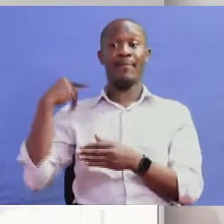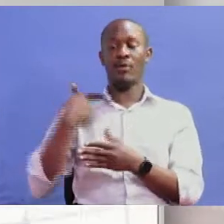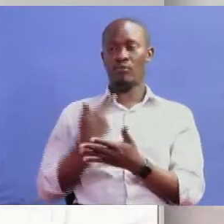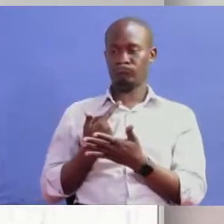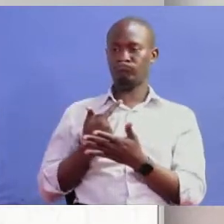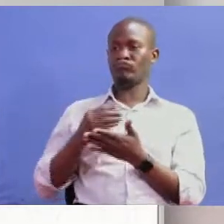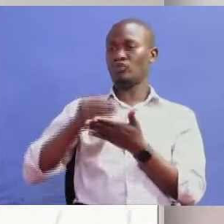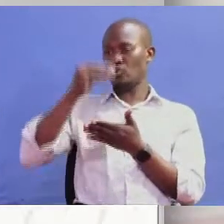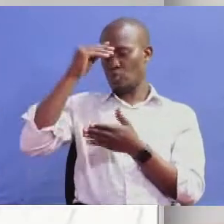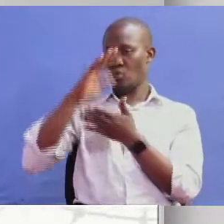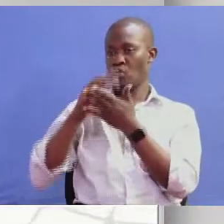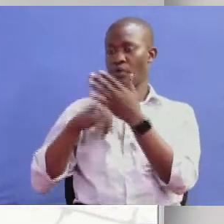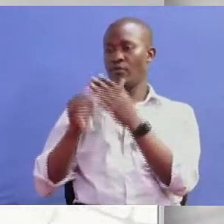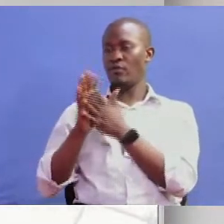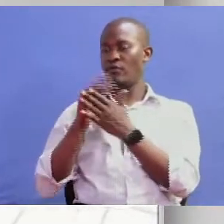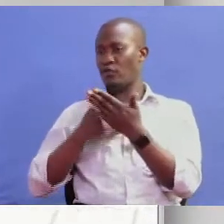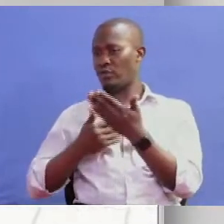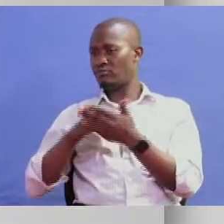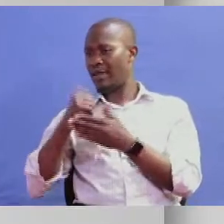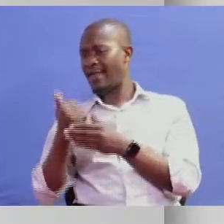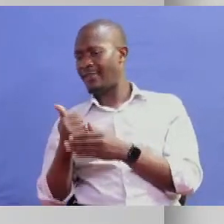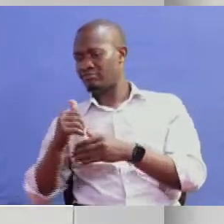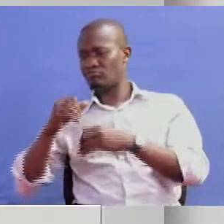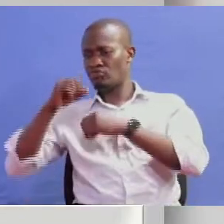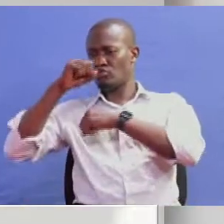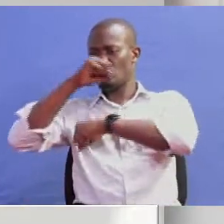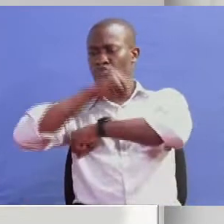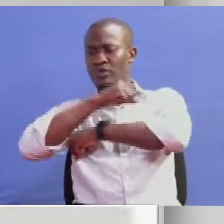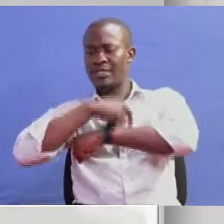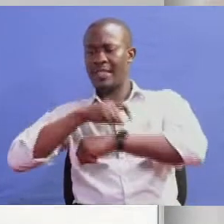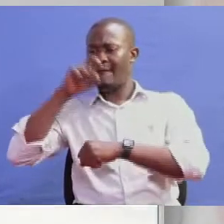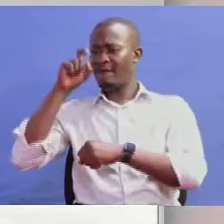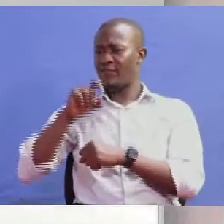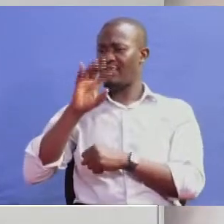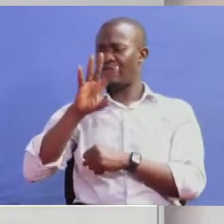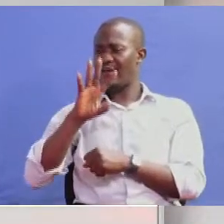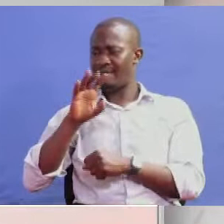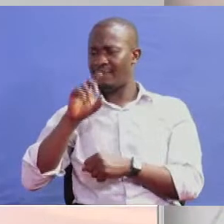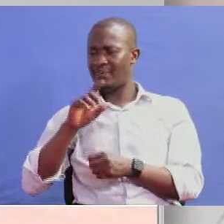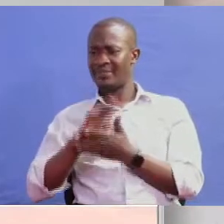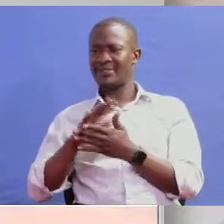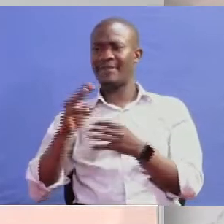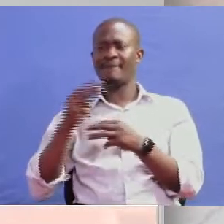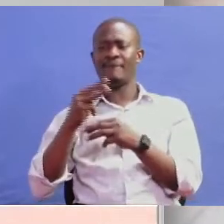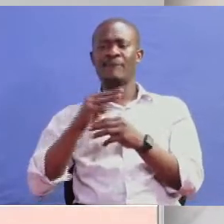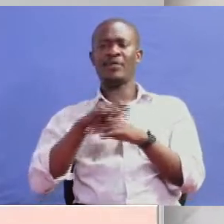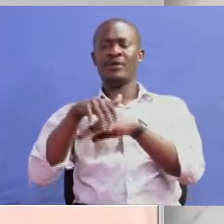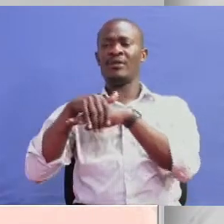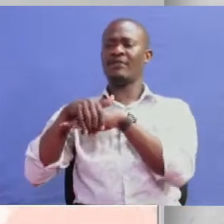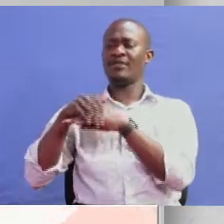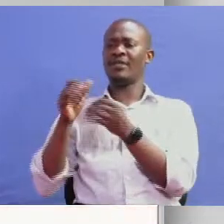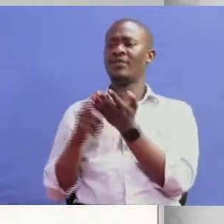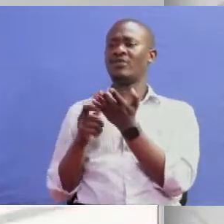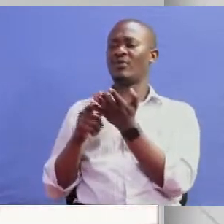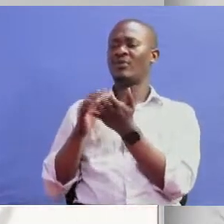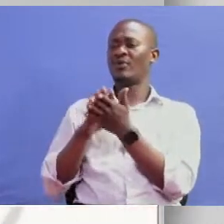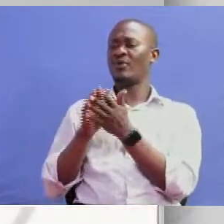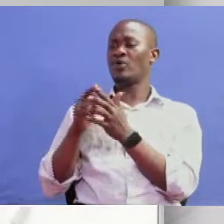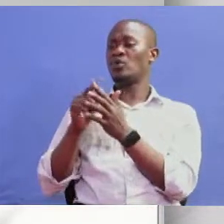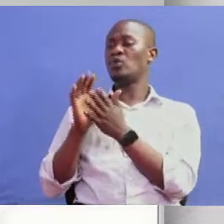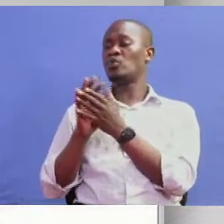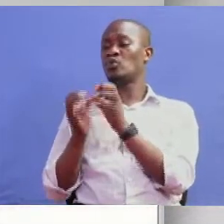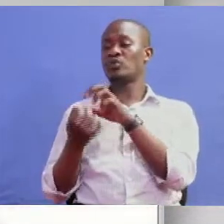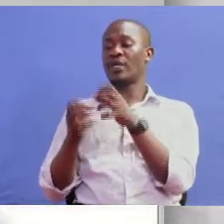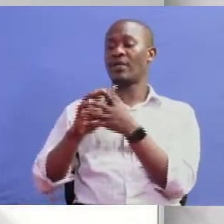tertiary education level. In the previous years, 5 mandatory subjects, which are mathematics, English, Kiswahili, 2